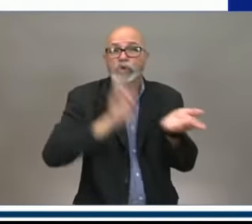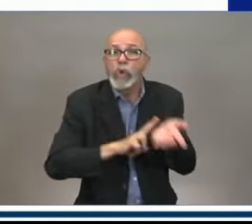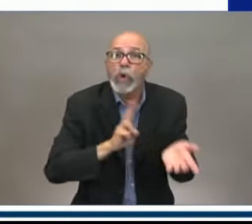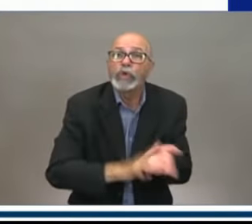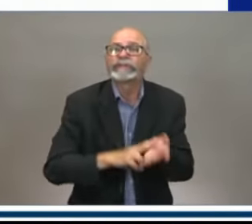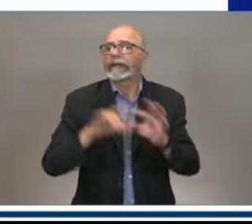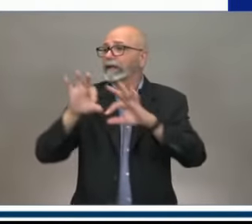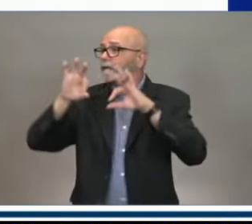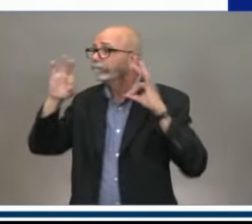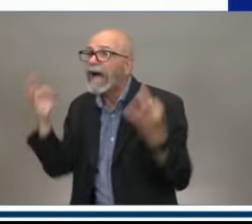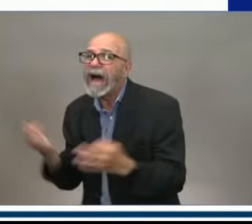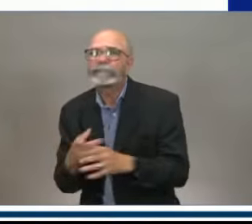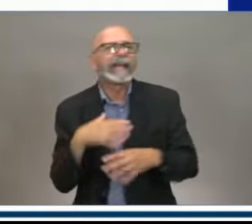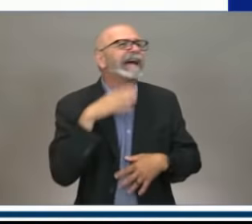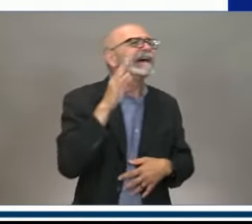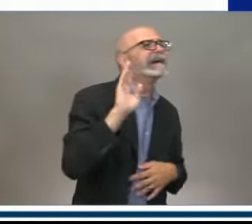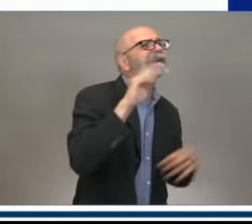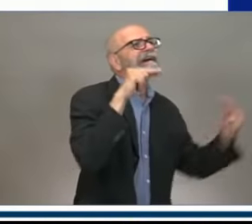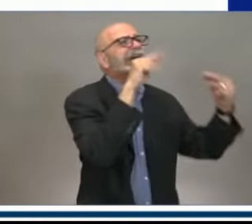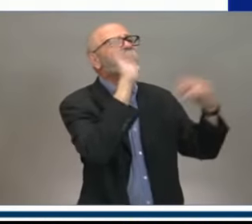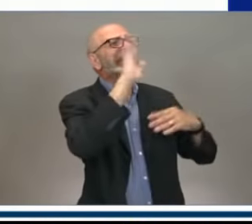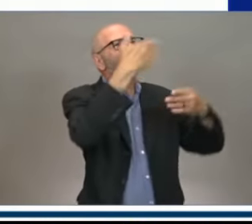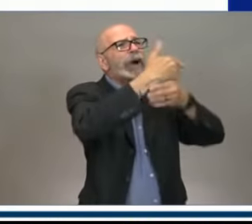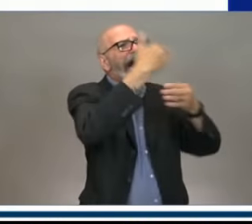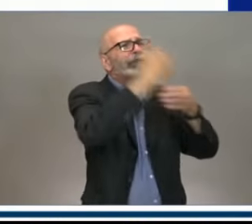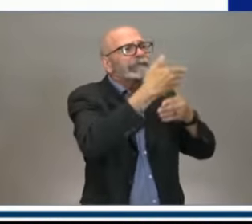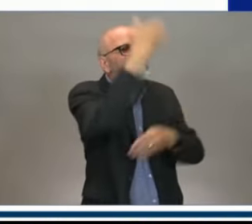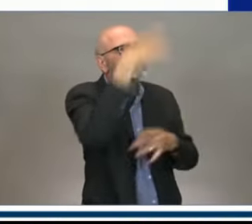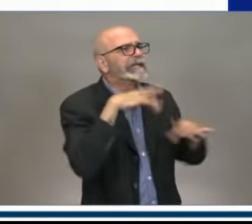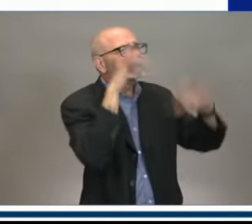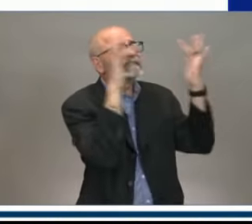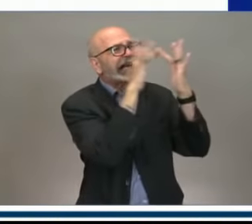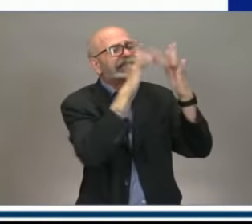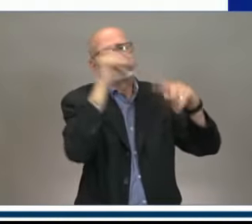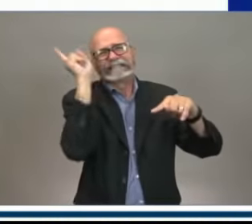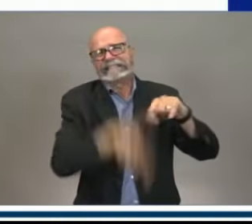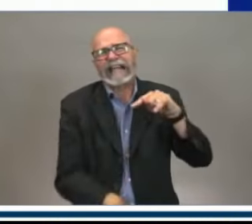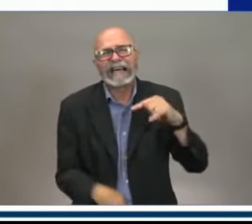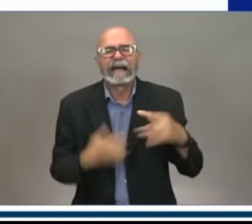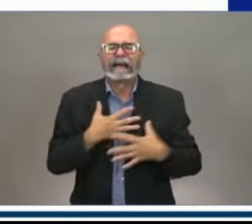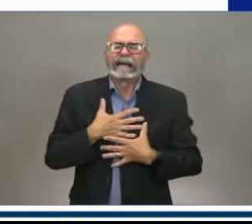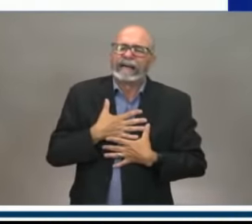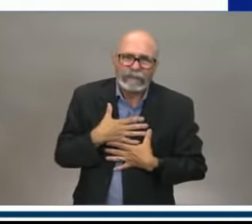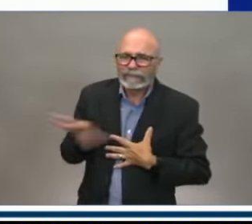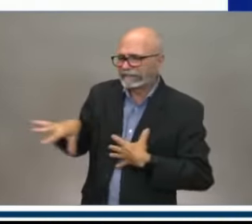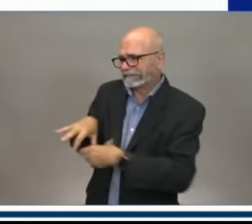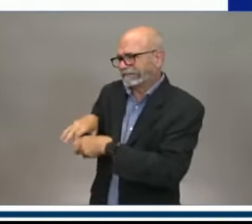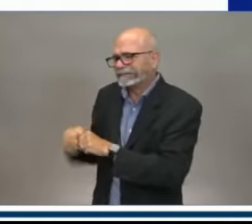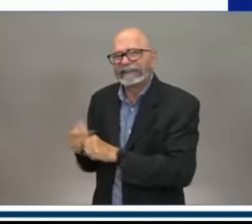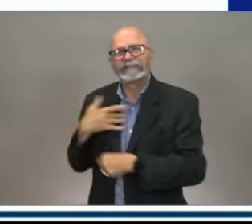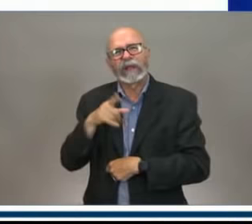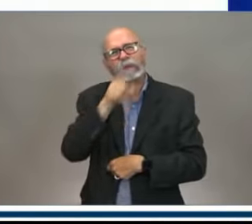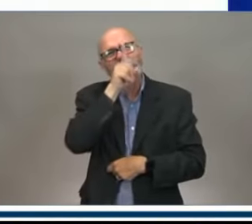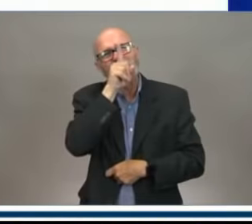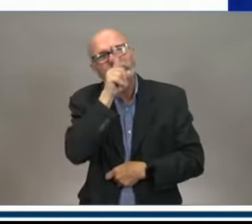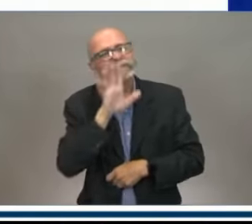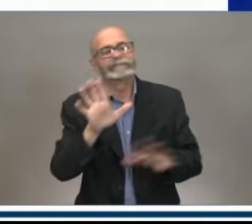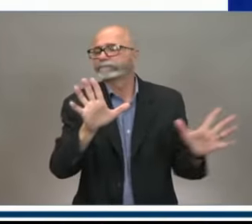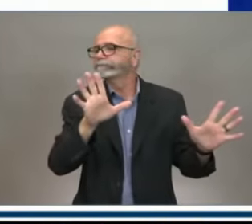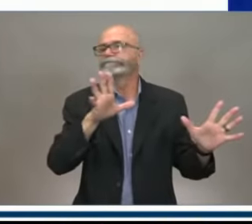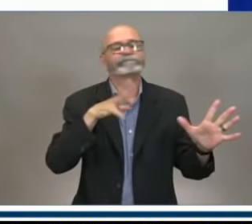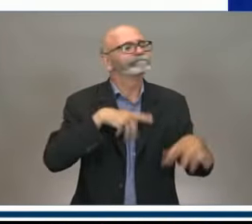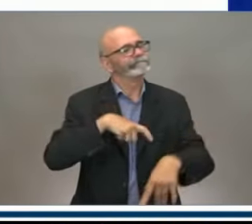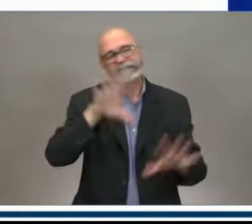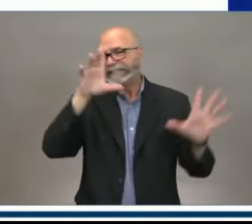screen, we understand it has been lonely and difficult, but it has been necessary in order to reduce the number of cases and